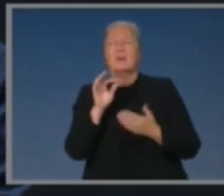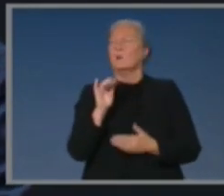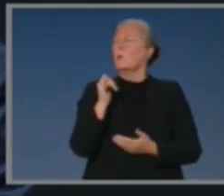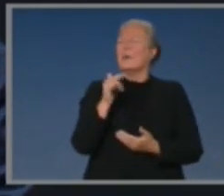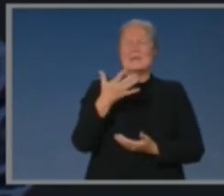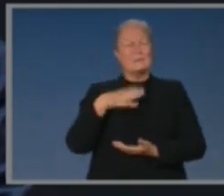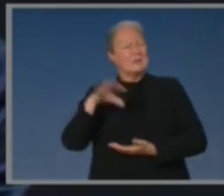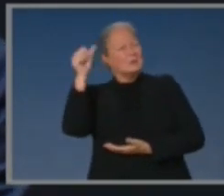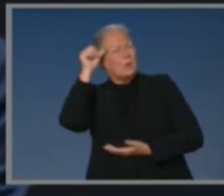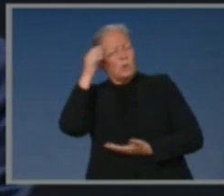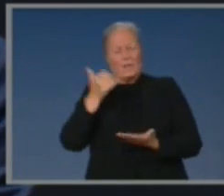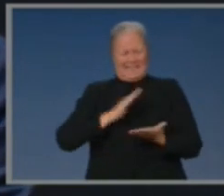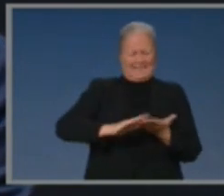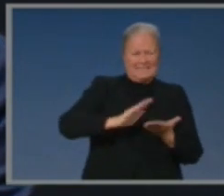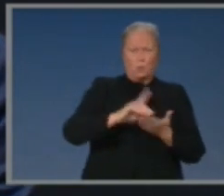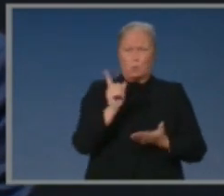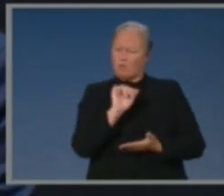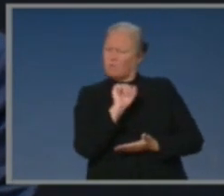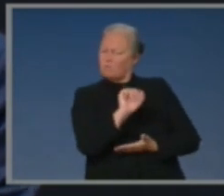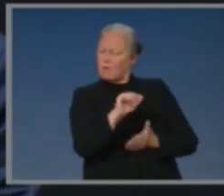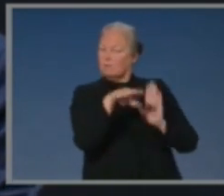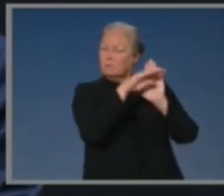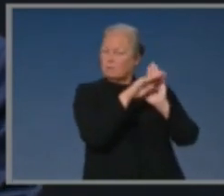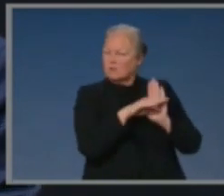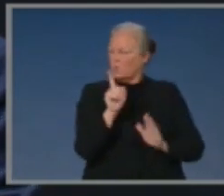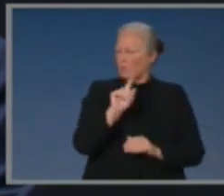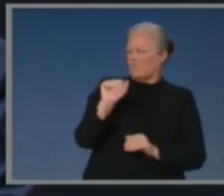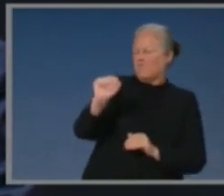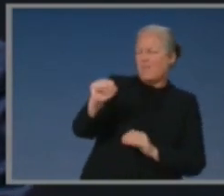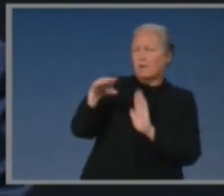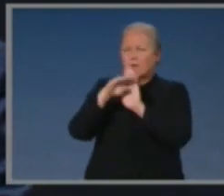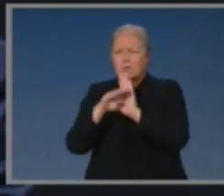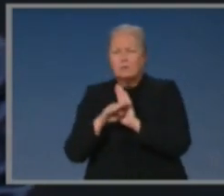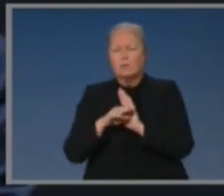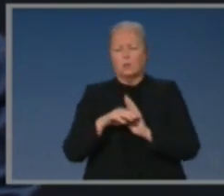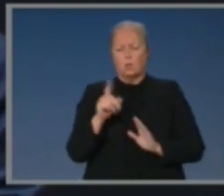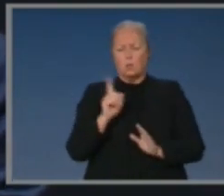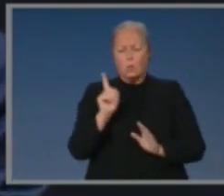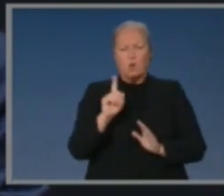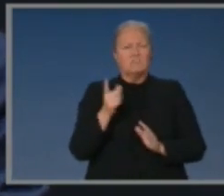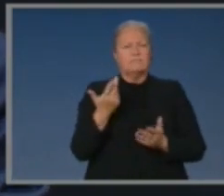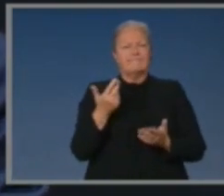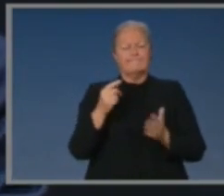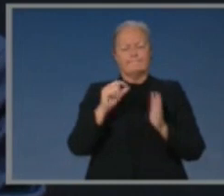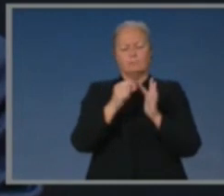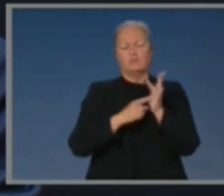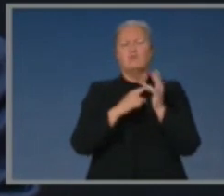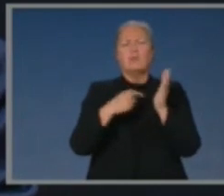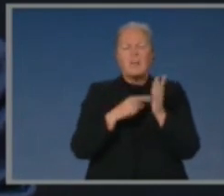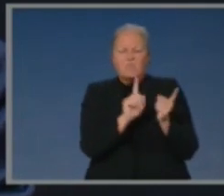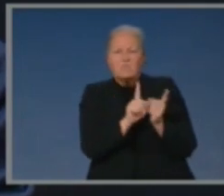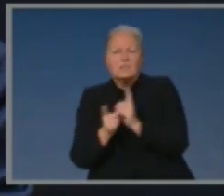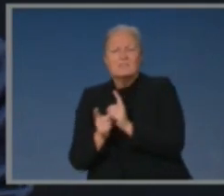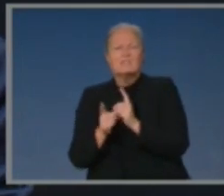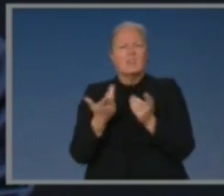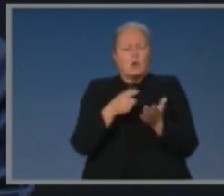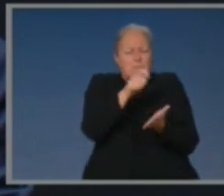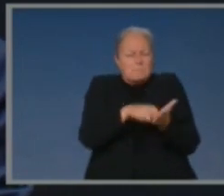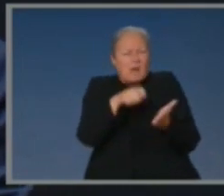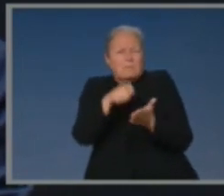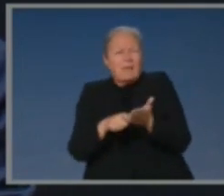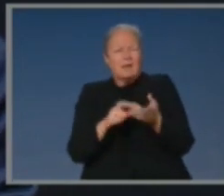should work, what are the standards that are appropriate, what products should be used. So down to a very granular level of detail, Safe